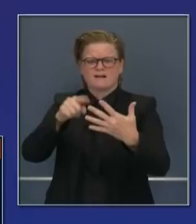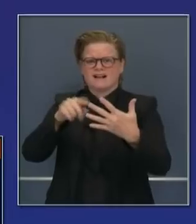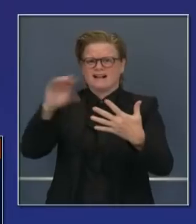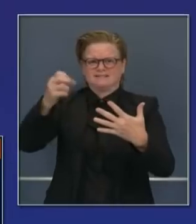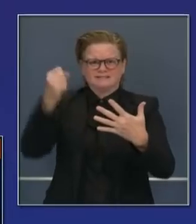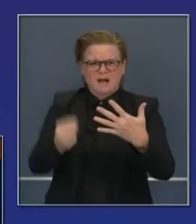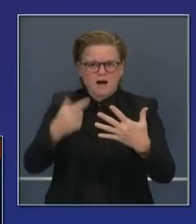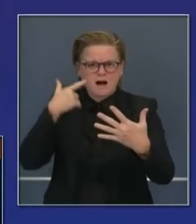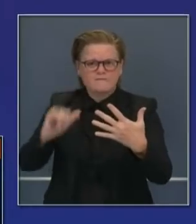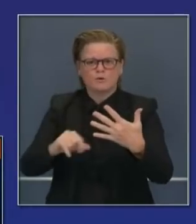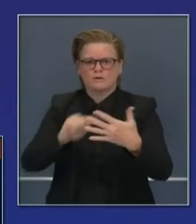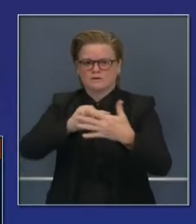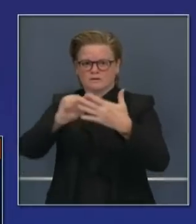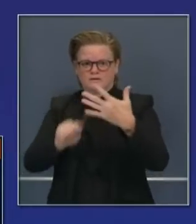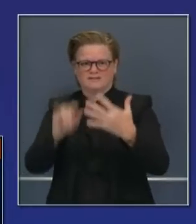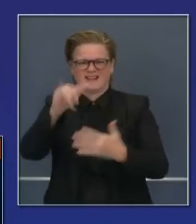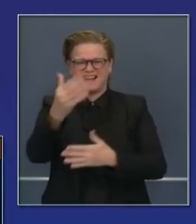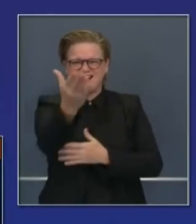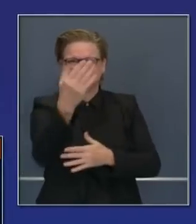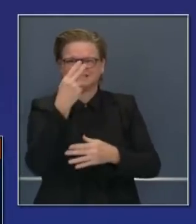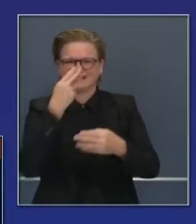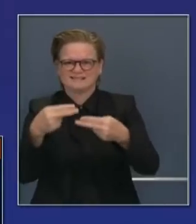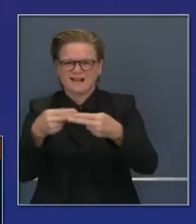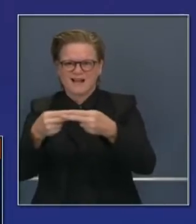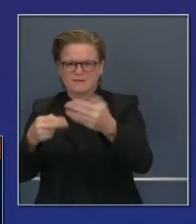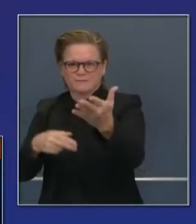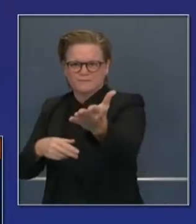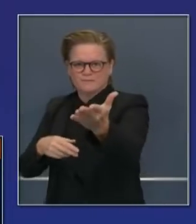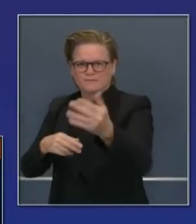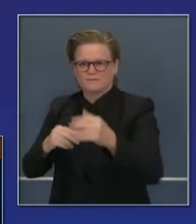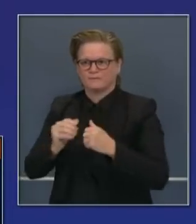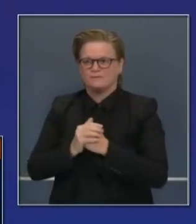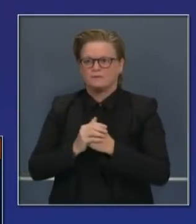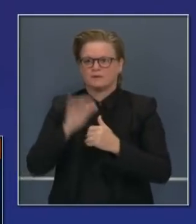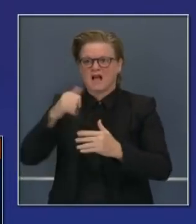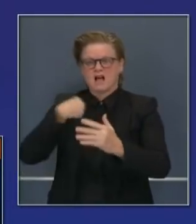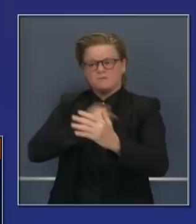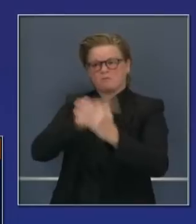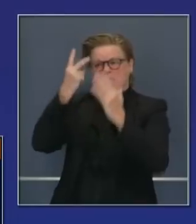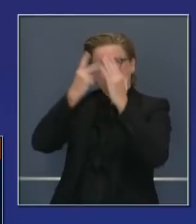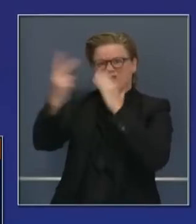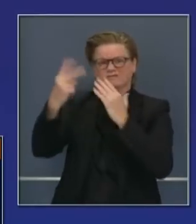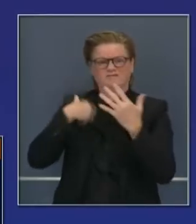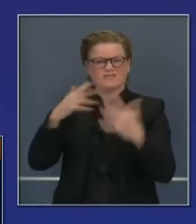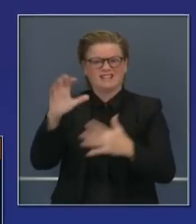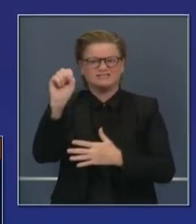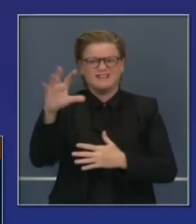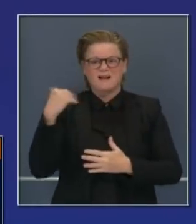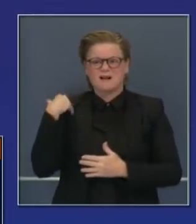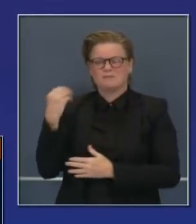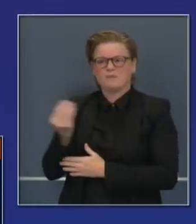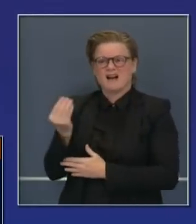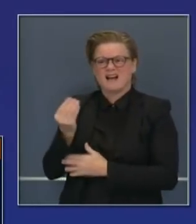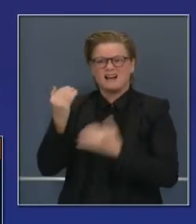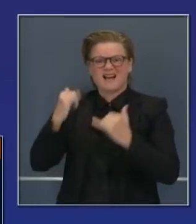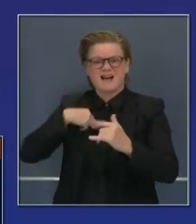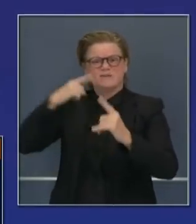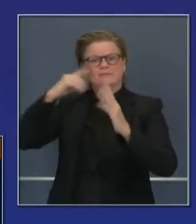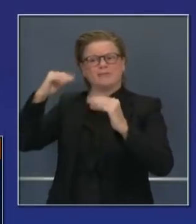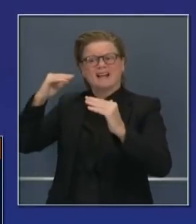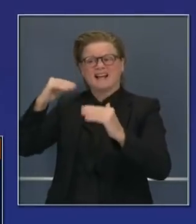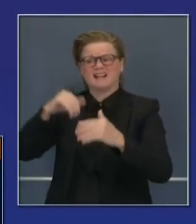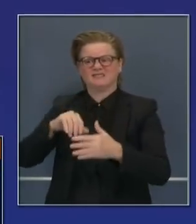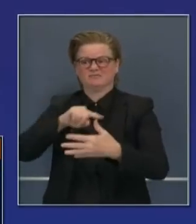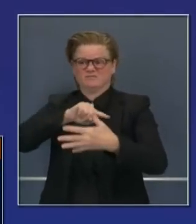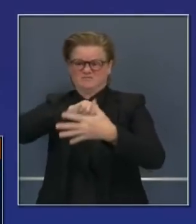look at what our projections suggest. The 5 regions that we have highlighted,